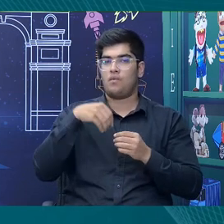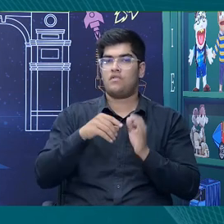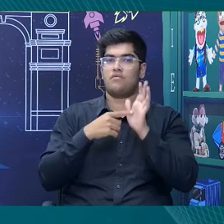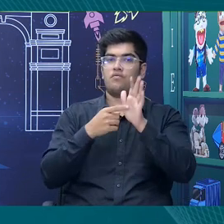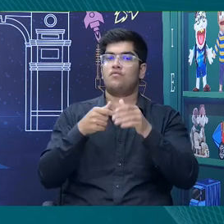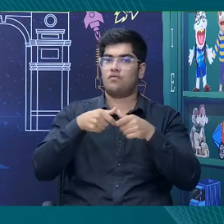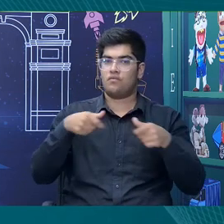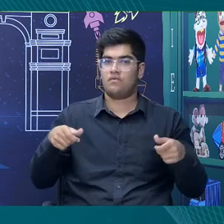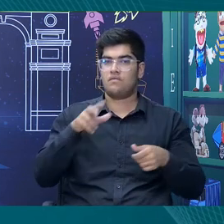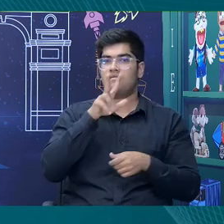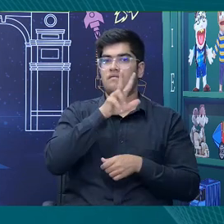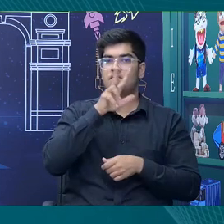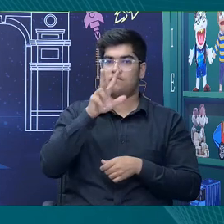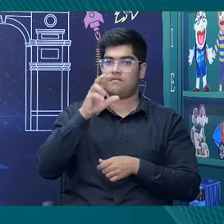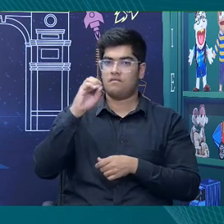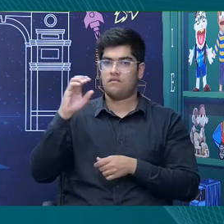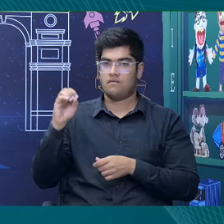8800400449. I repeat,